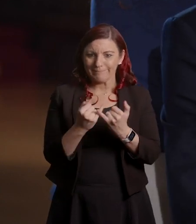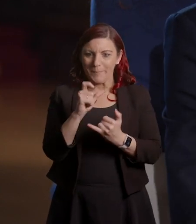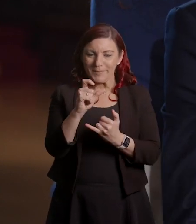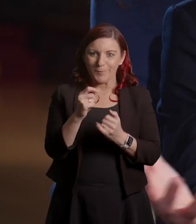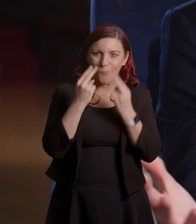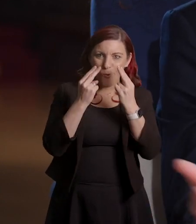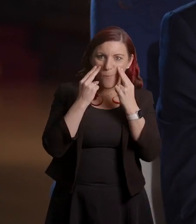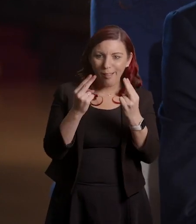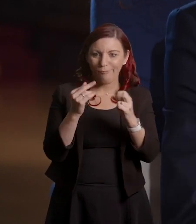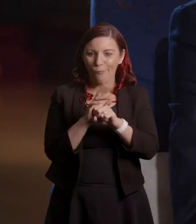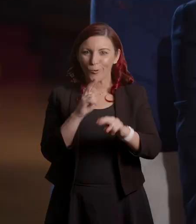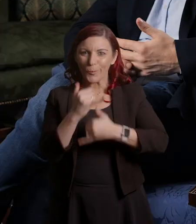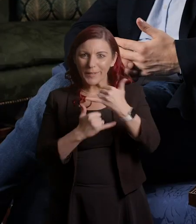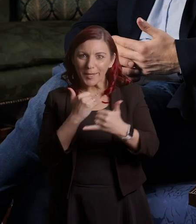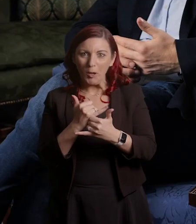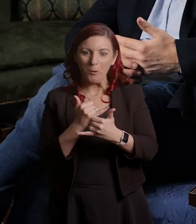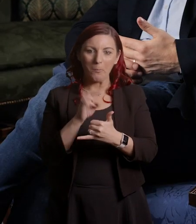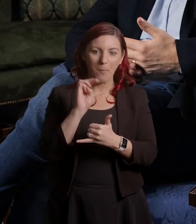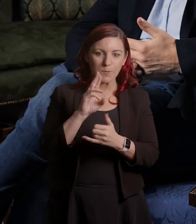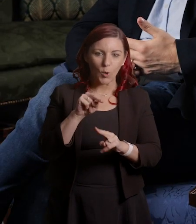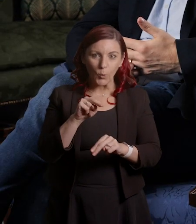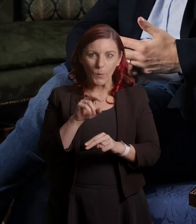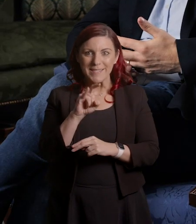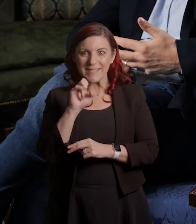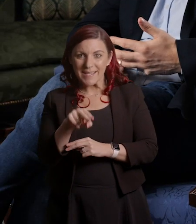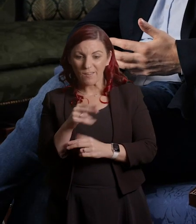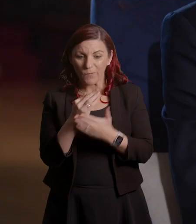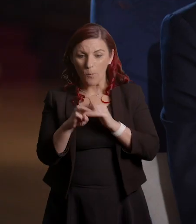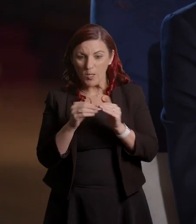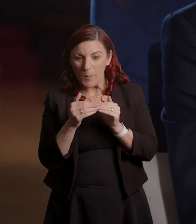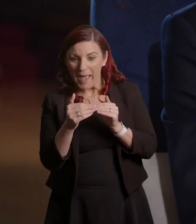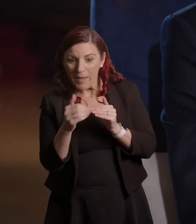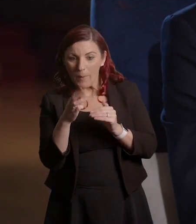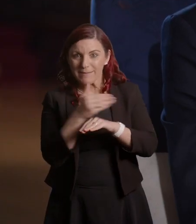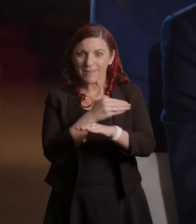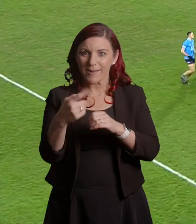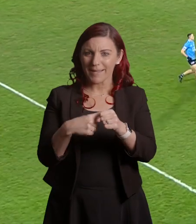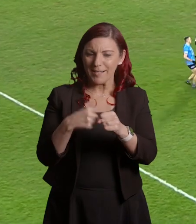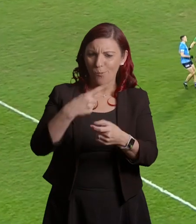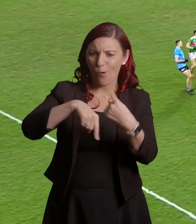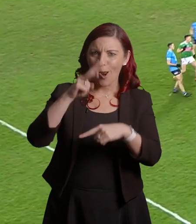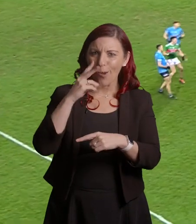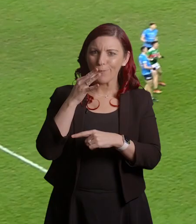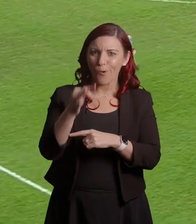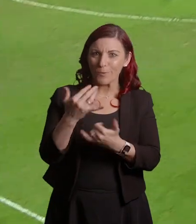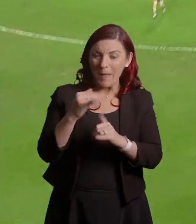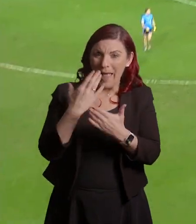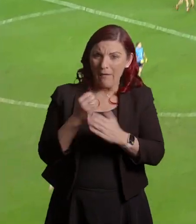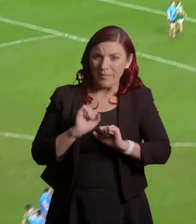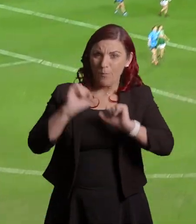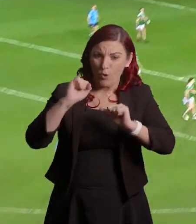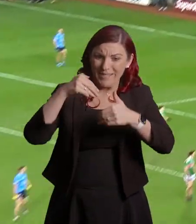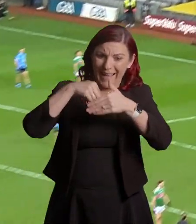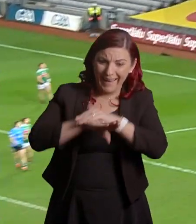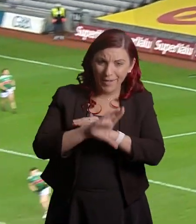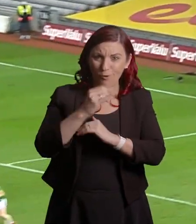normality in the new year, and potentially with a new season only a few months away? Obviously, we're all looking forward to maybe having fans